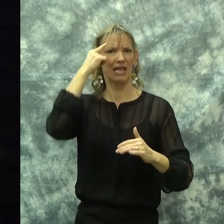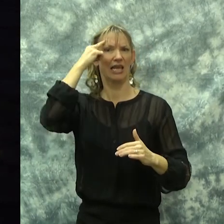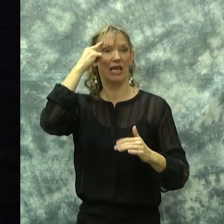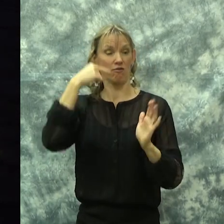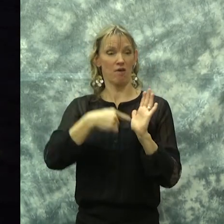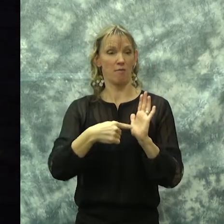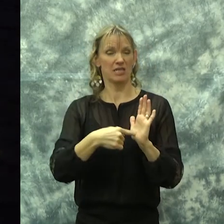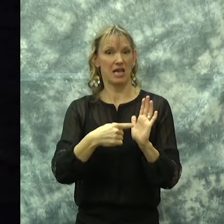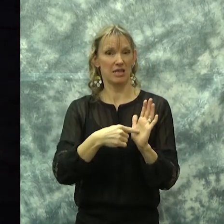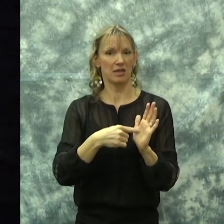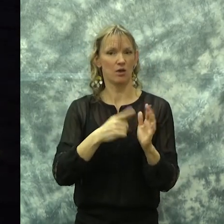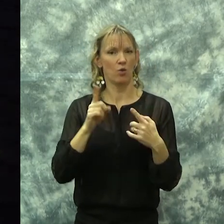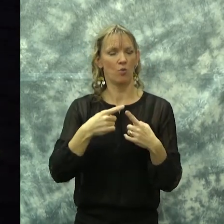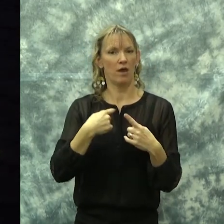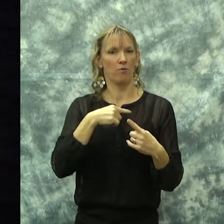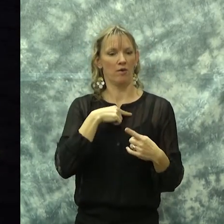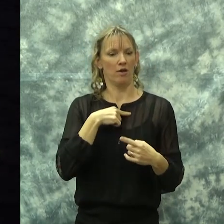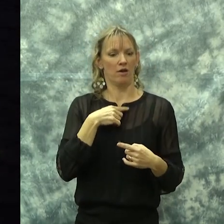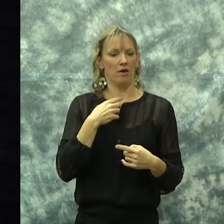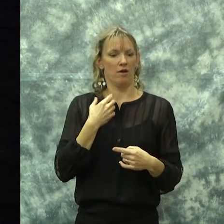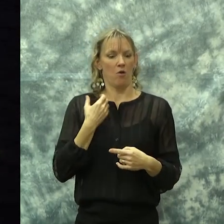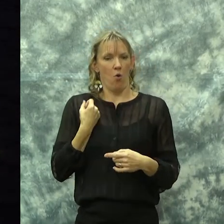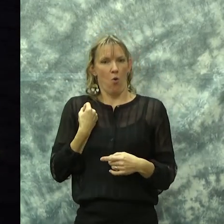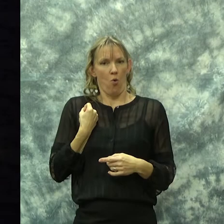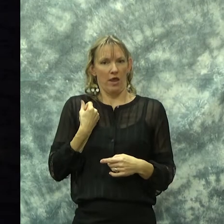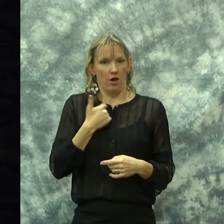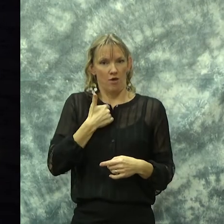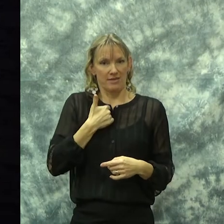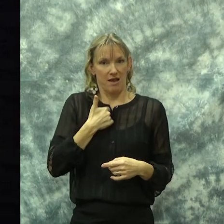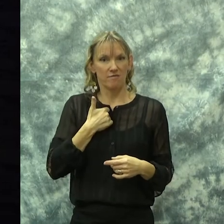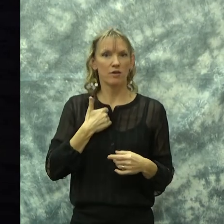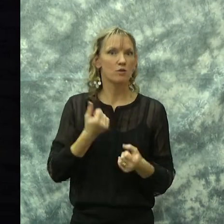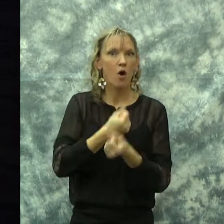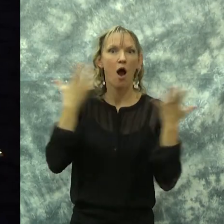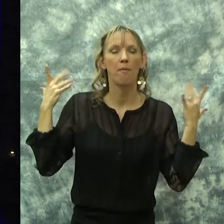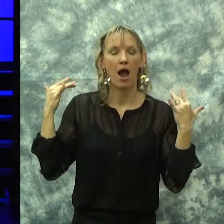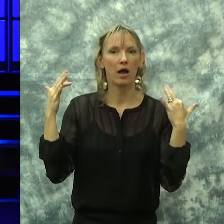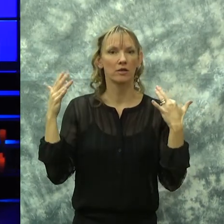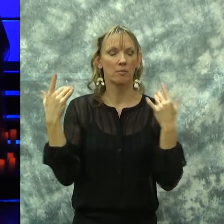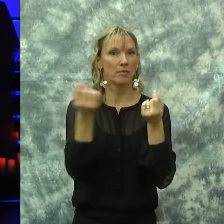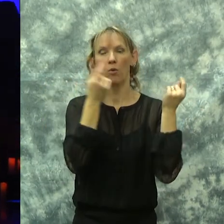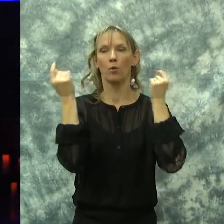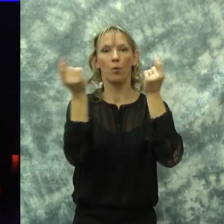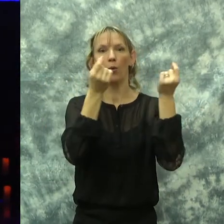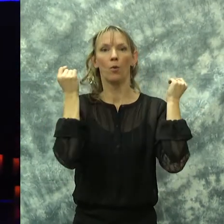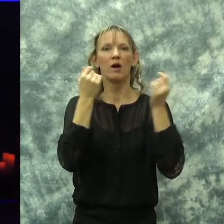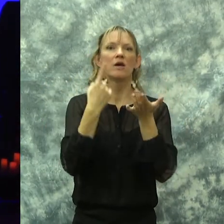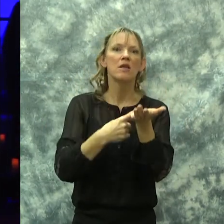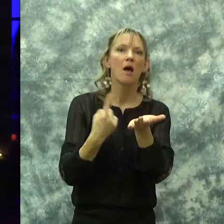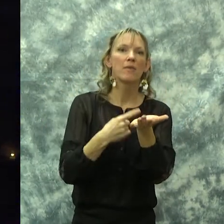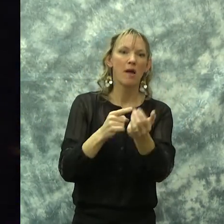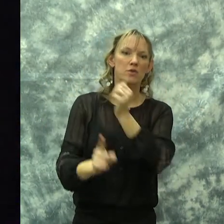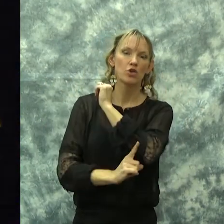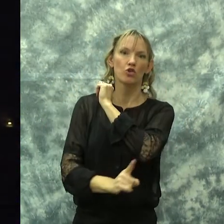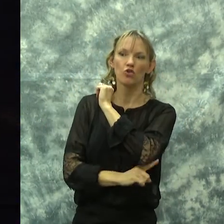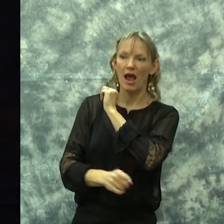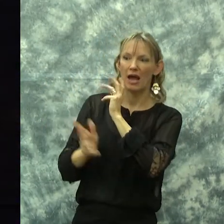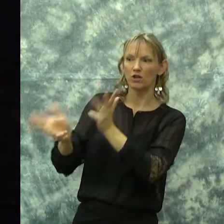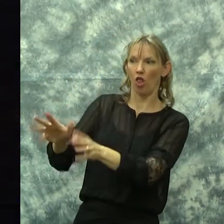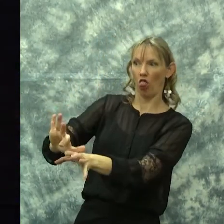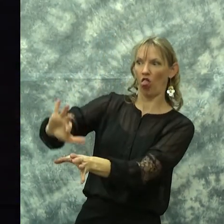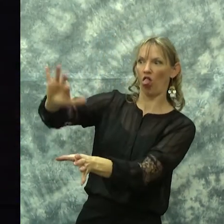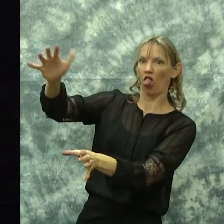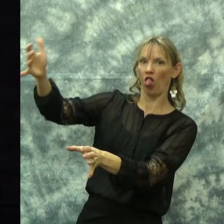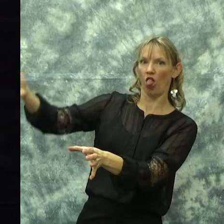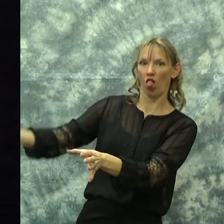we're holding ourselves back. There's so much hustle and bustle, and sometimes the trash crowds on the street corner while we're waiting for the trash people to